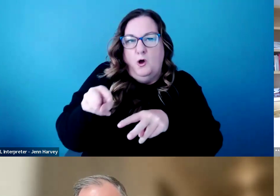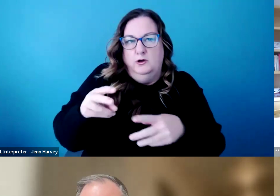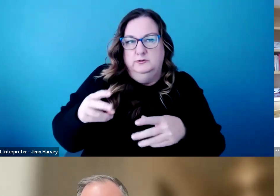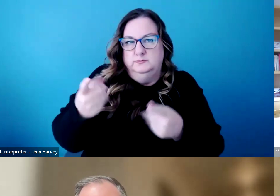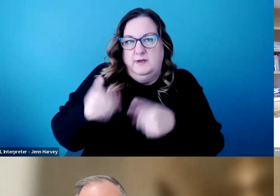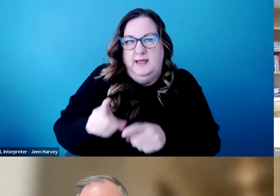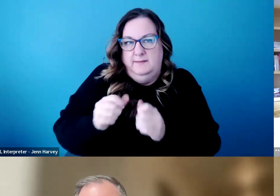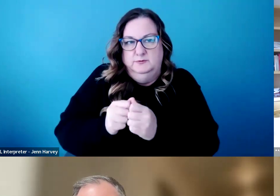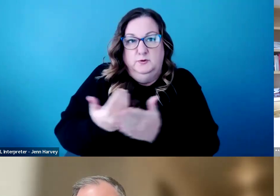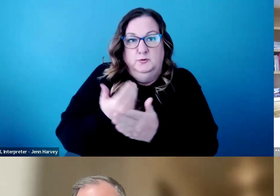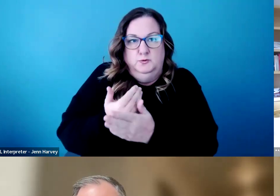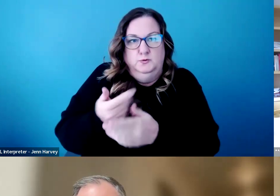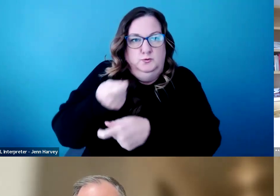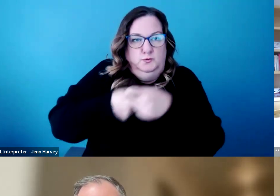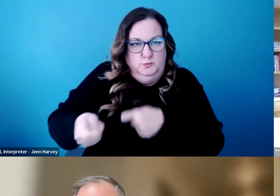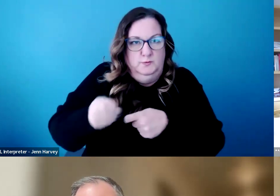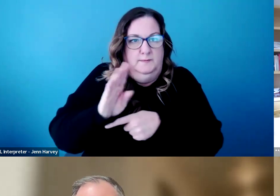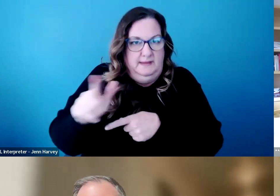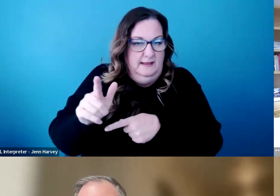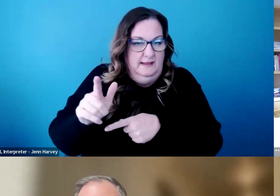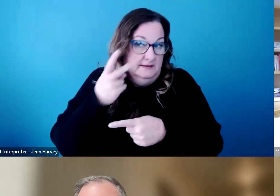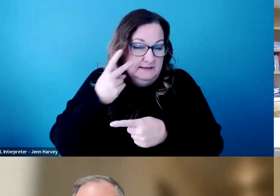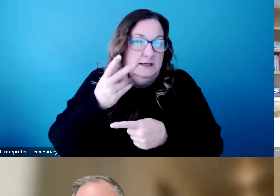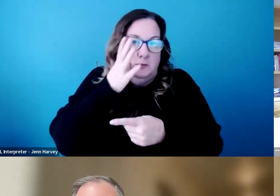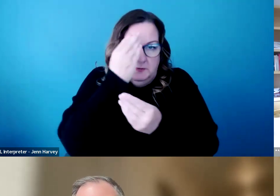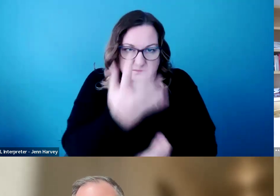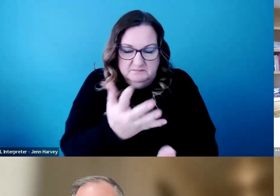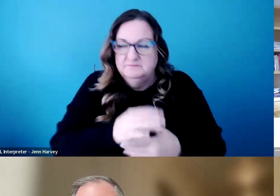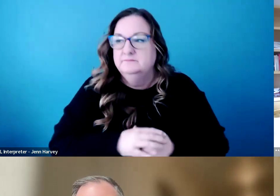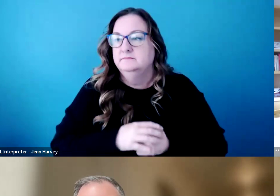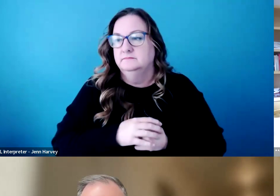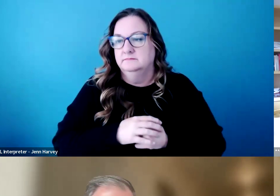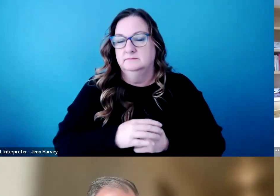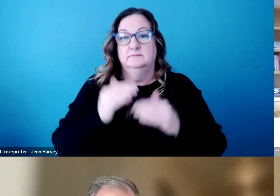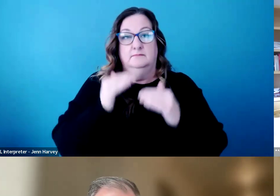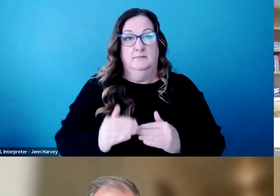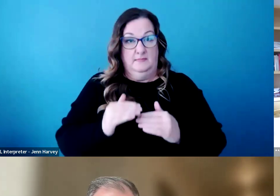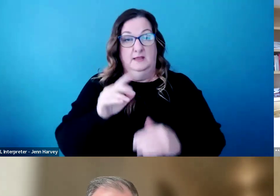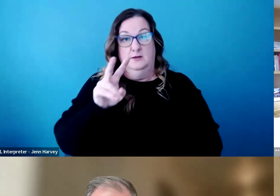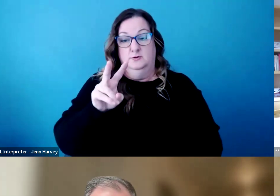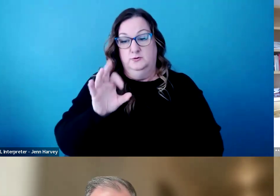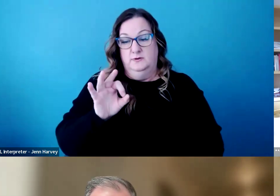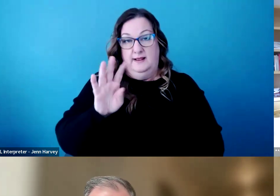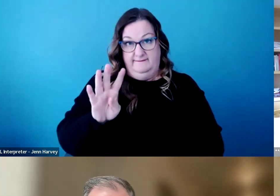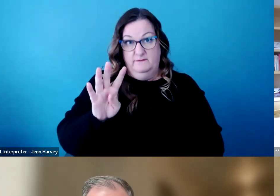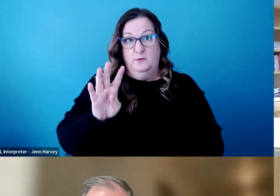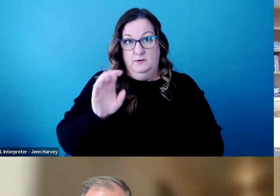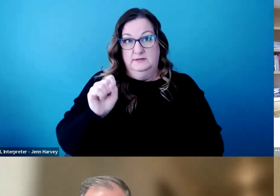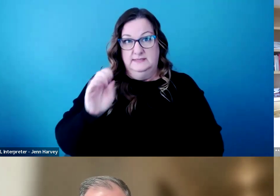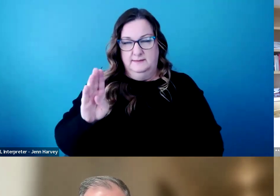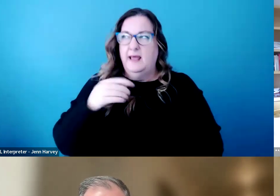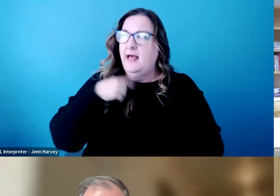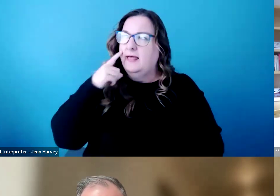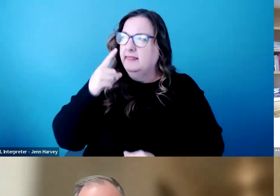second substitute. And we're happy to keep you updated on that. I think the other one, 294, if I'm remembering, I'd have to go back and look. I think that's from